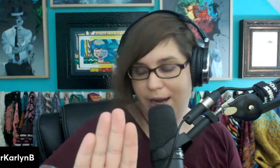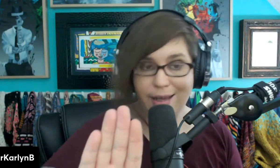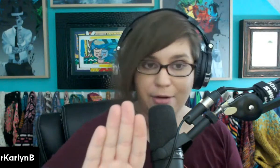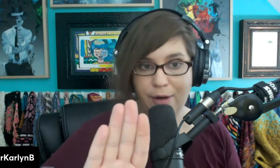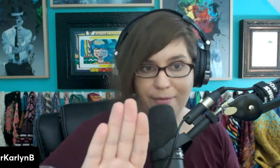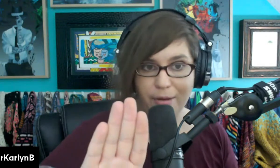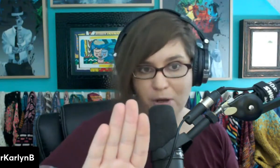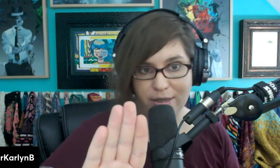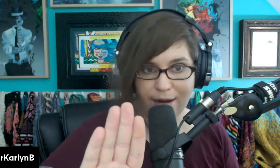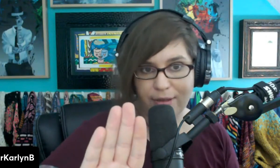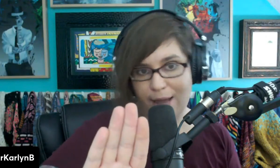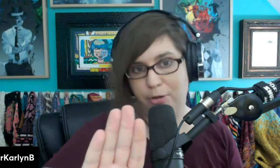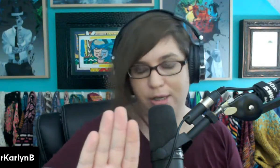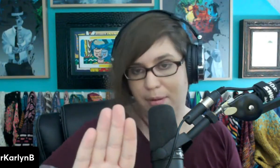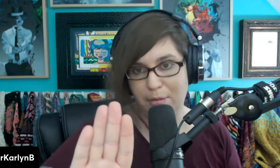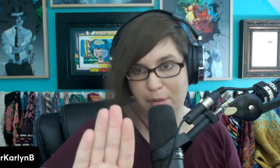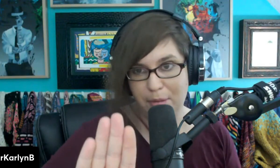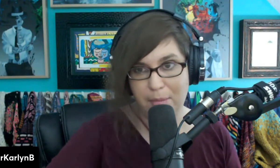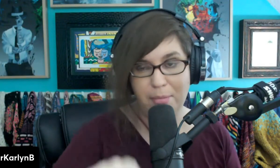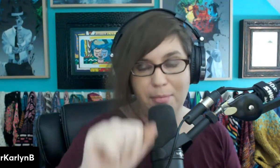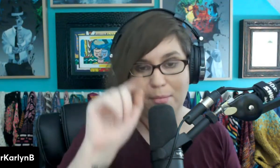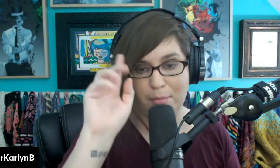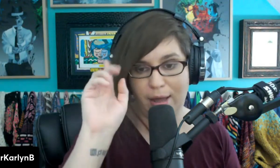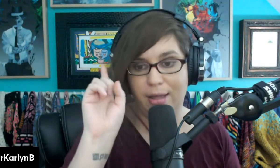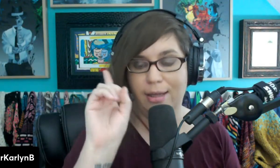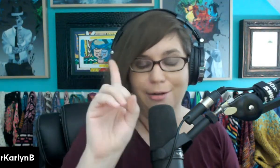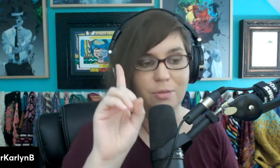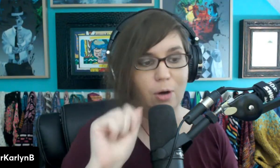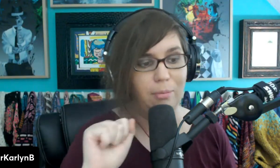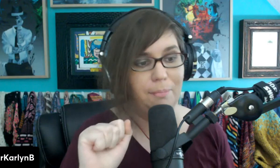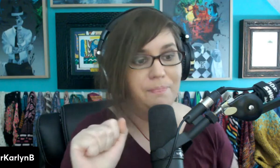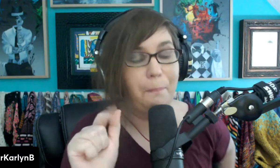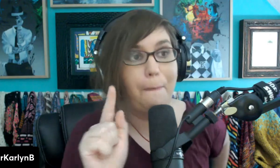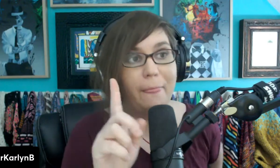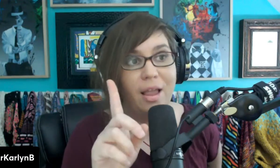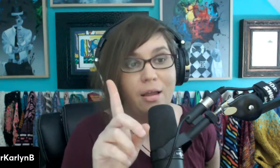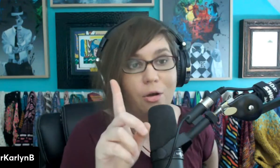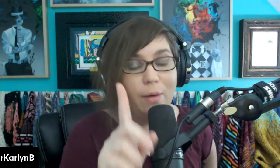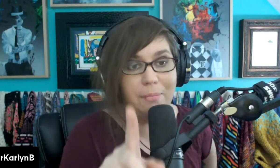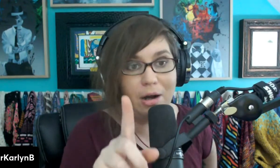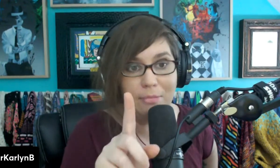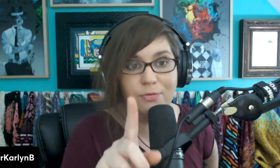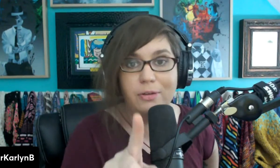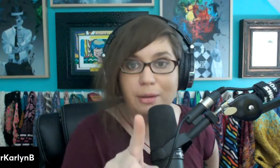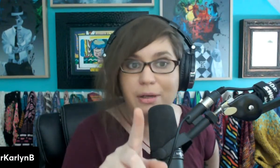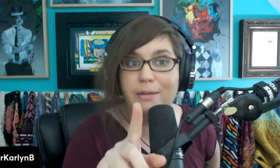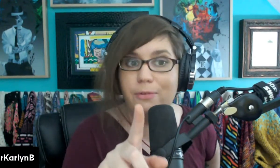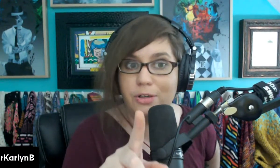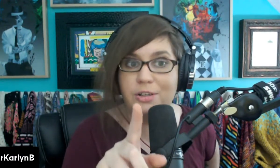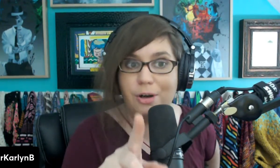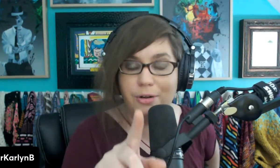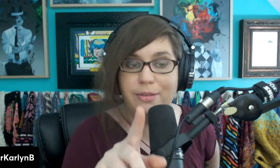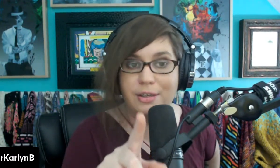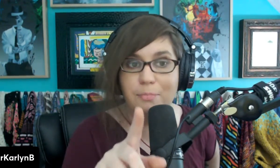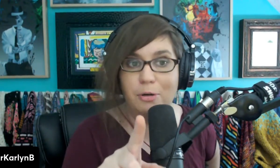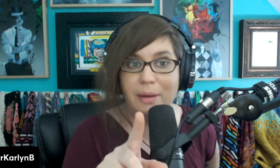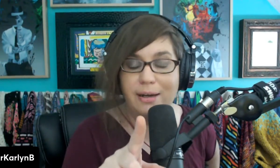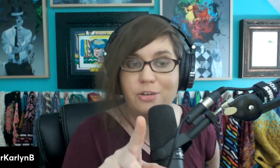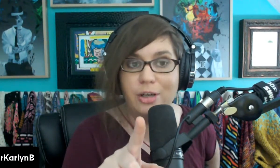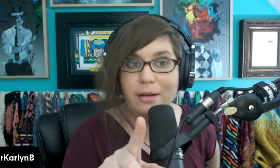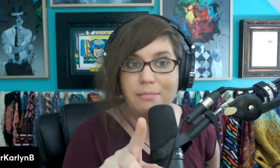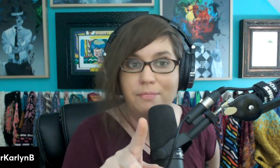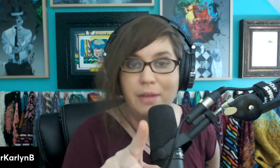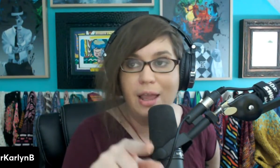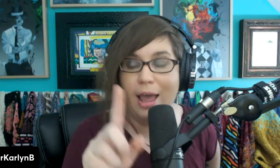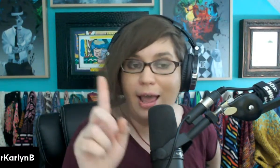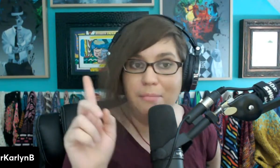just trying to get graphic books out of libraries. Here's the problem. When Moms for Liberty first started this book banning